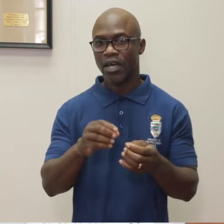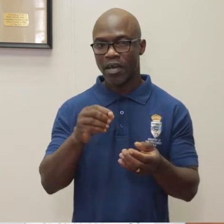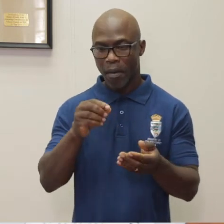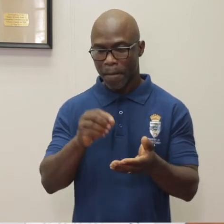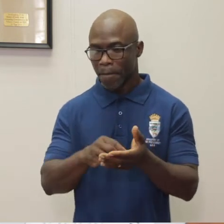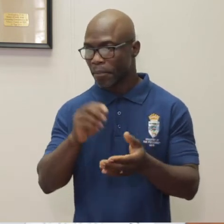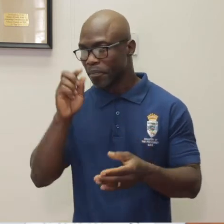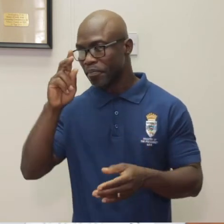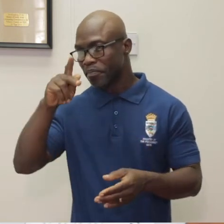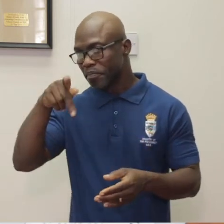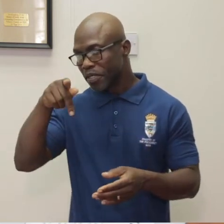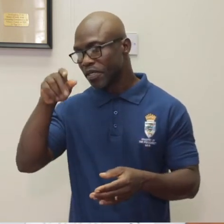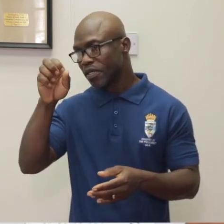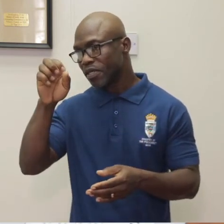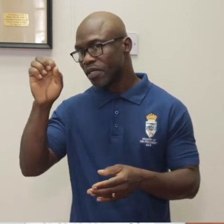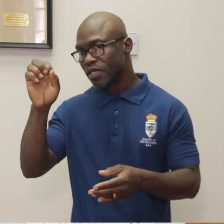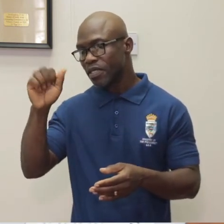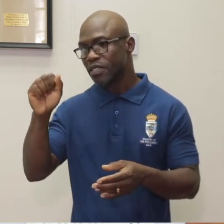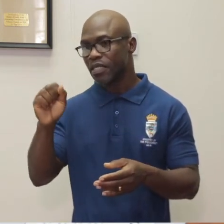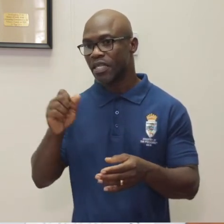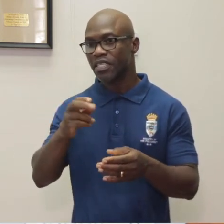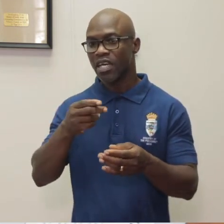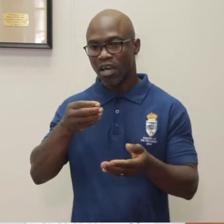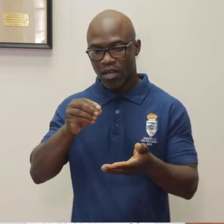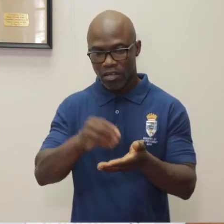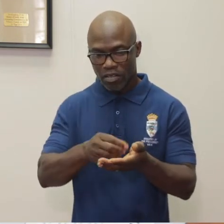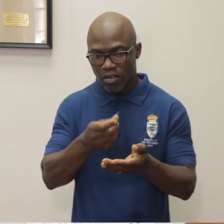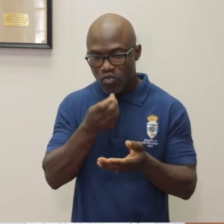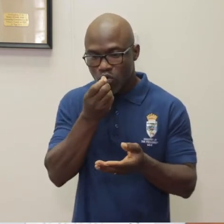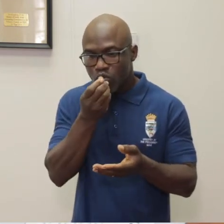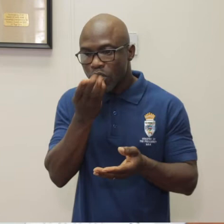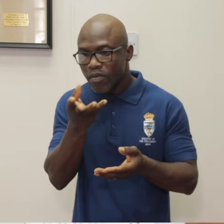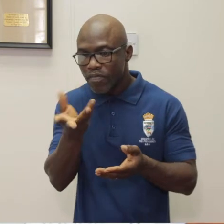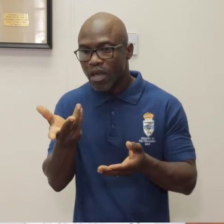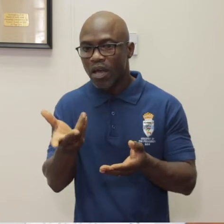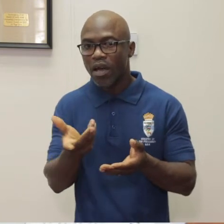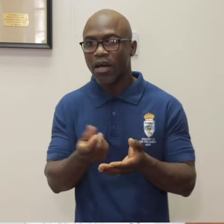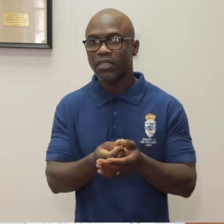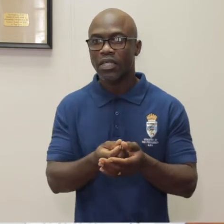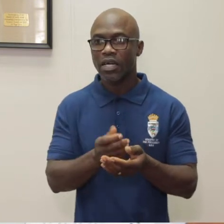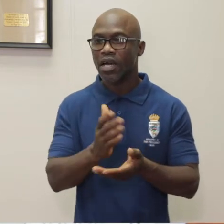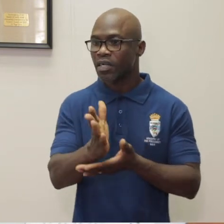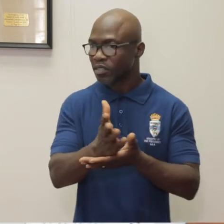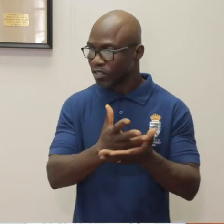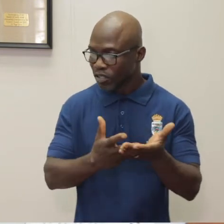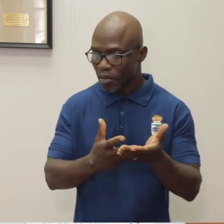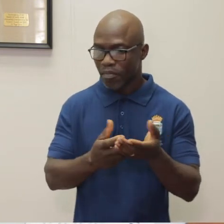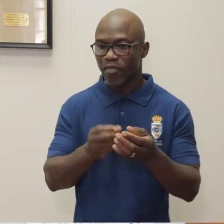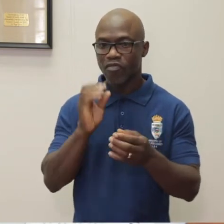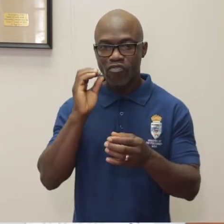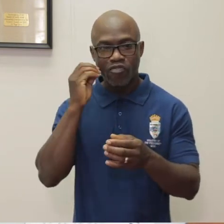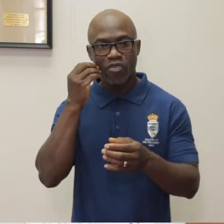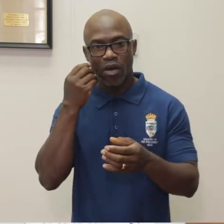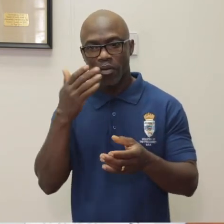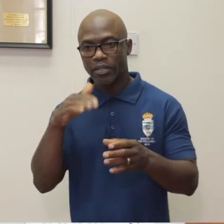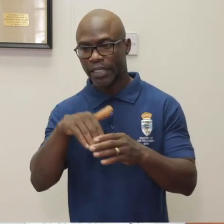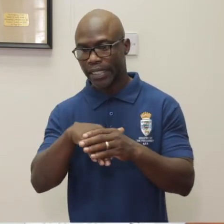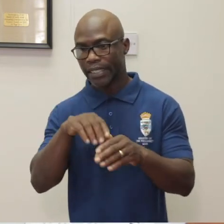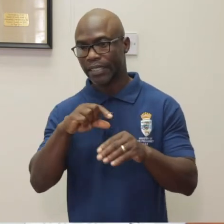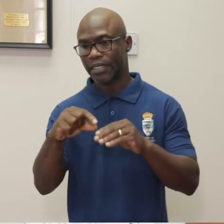beans, nuts, and some flowers in Guyana. Vitamin